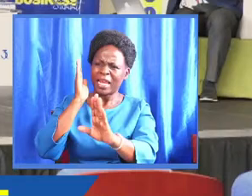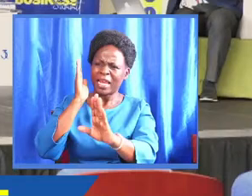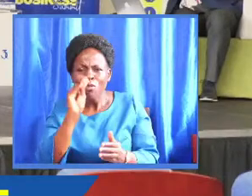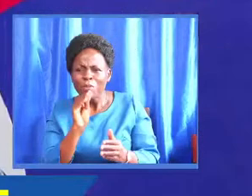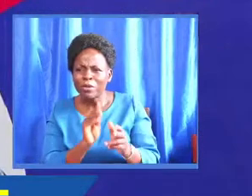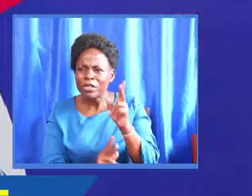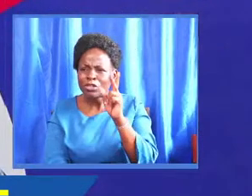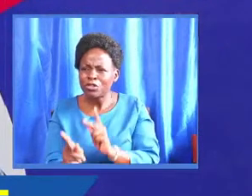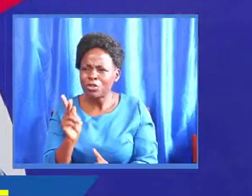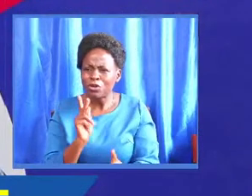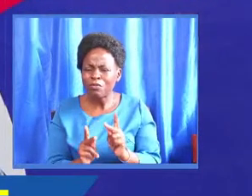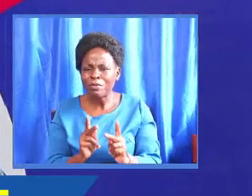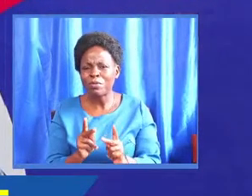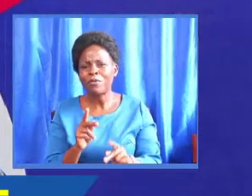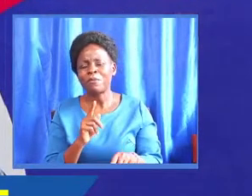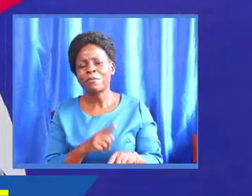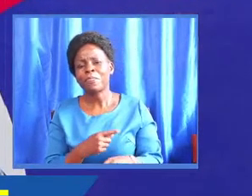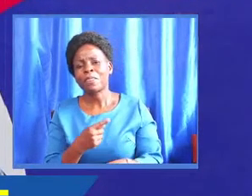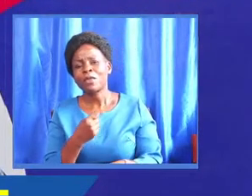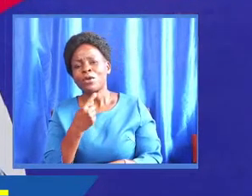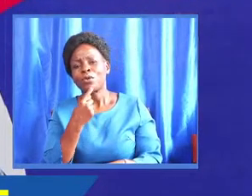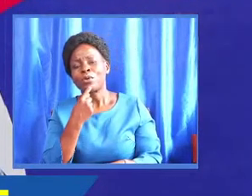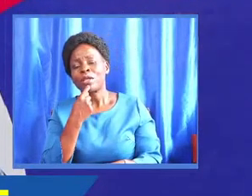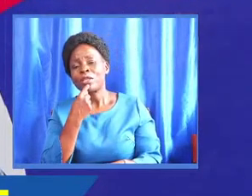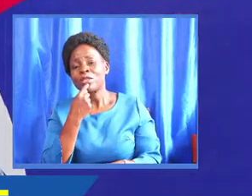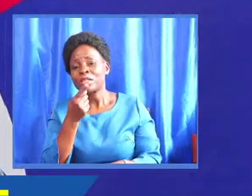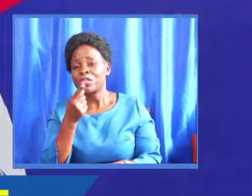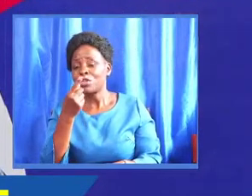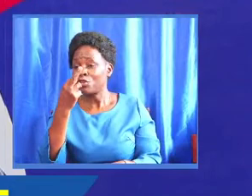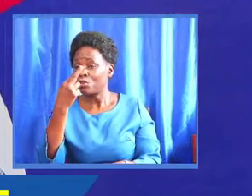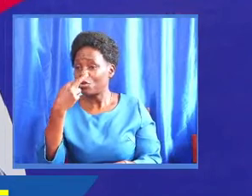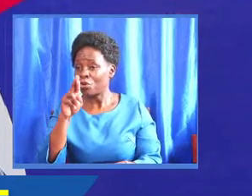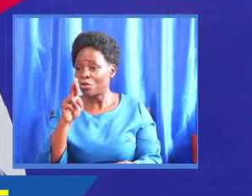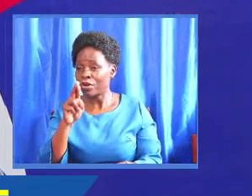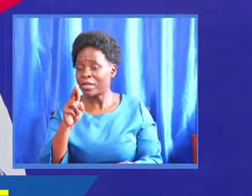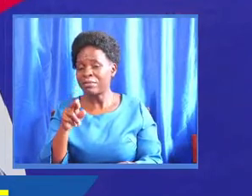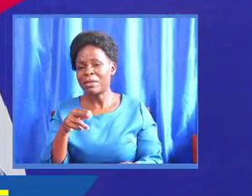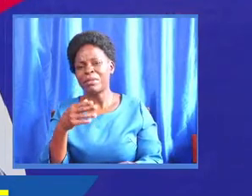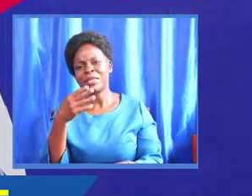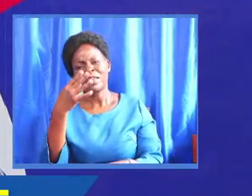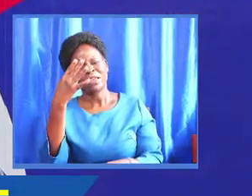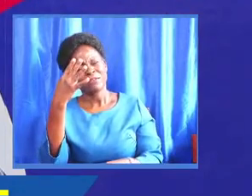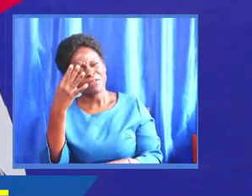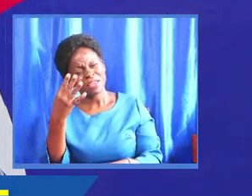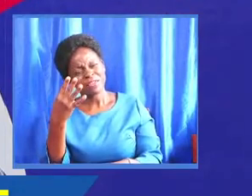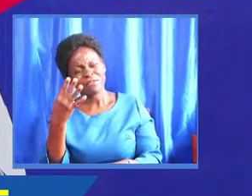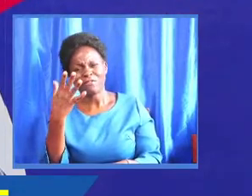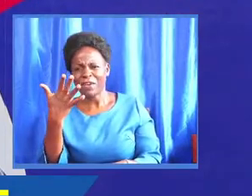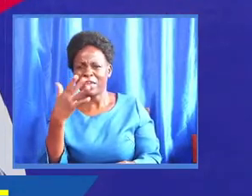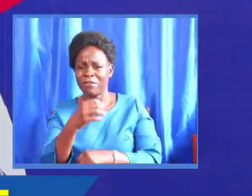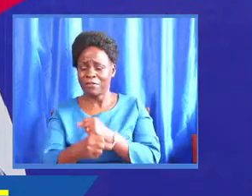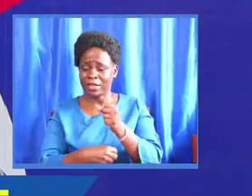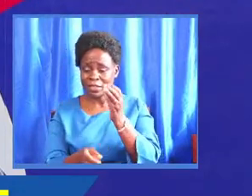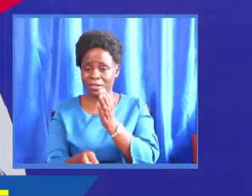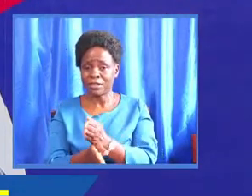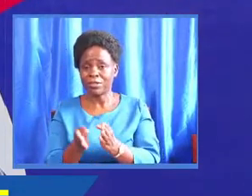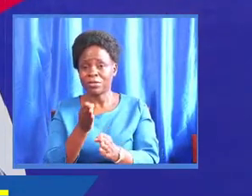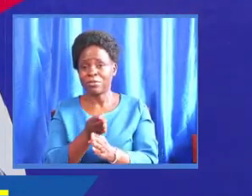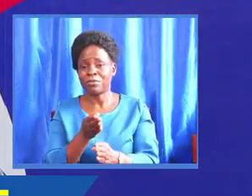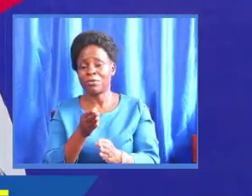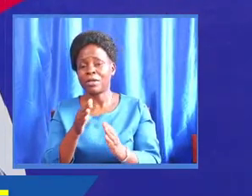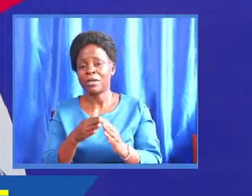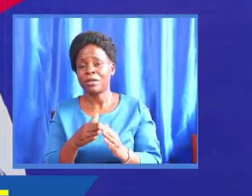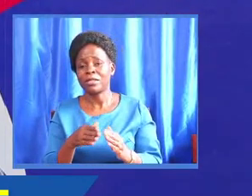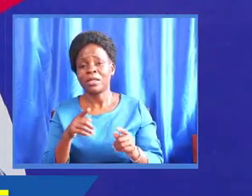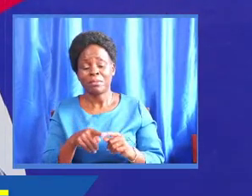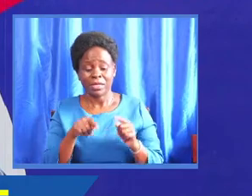Now, I think when you say, you're absolutely right when you say it takes 4 to 5 years to build a house. However, in the meantime, you're paying